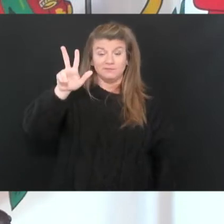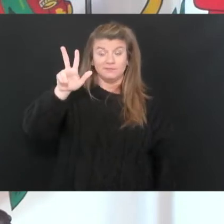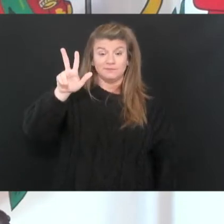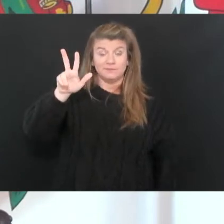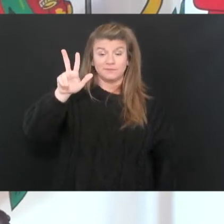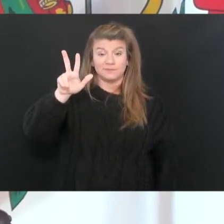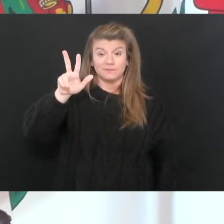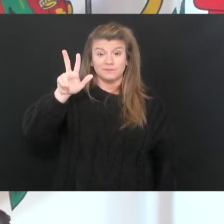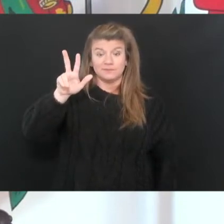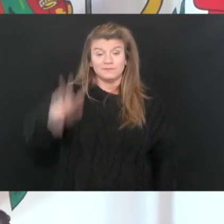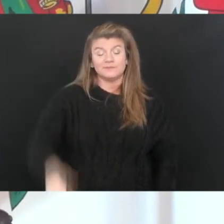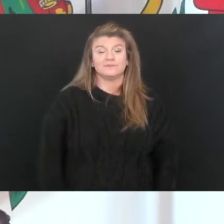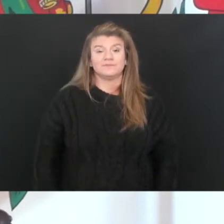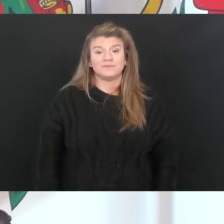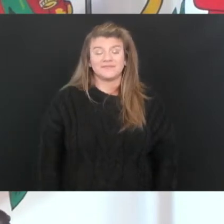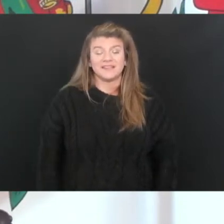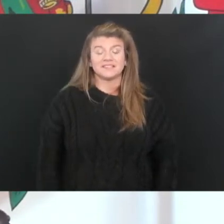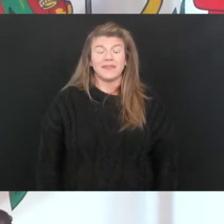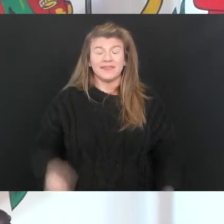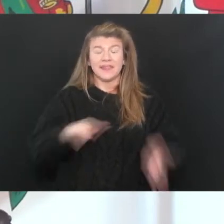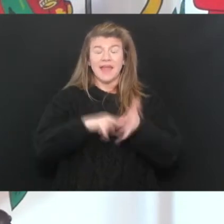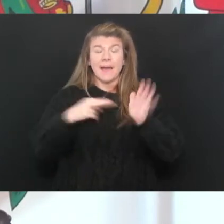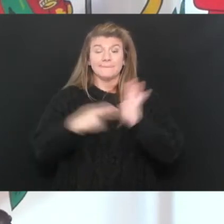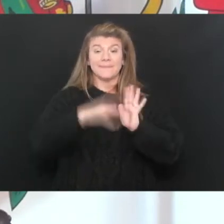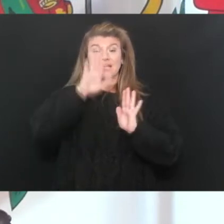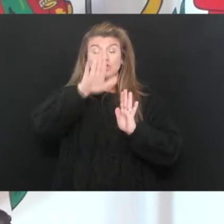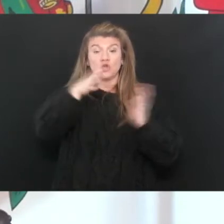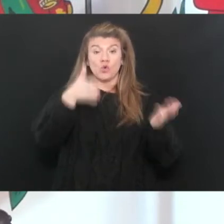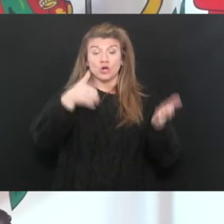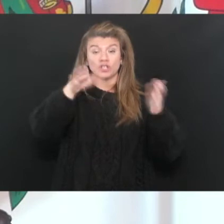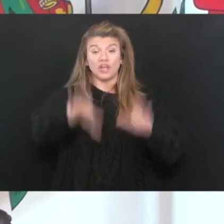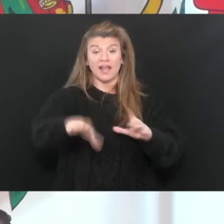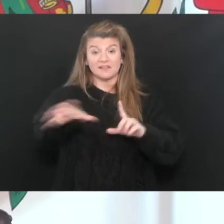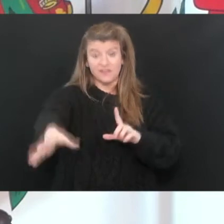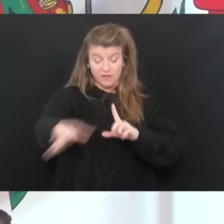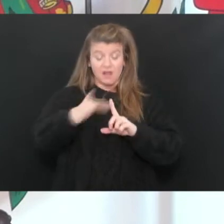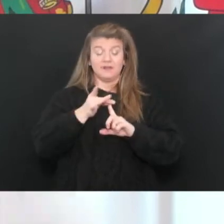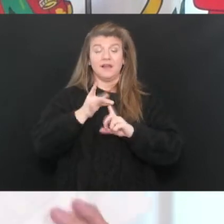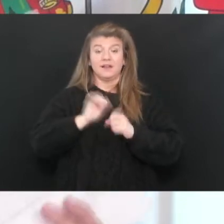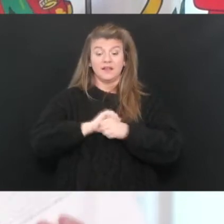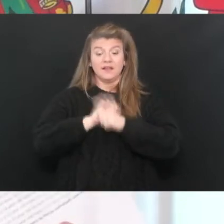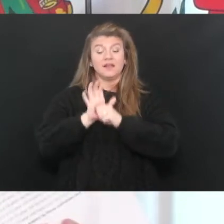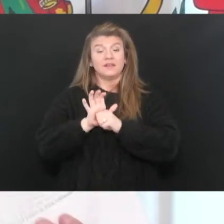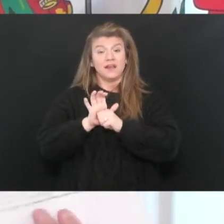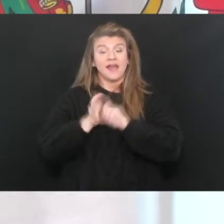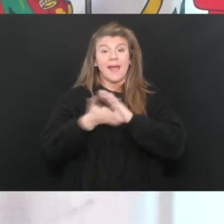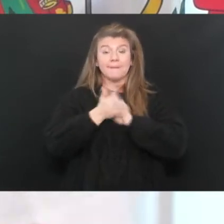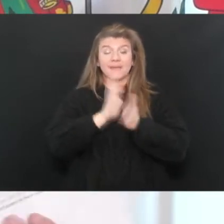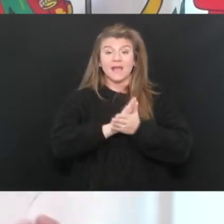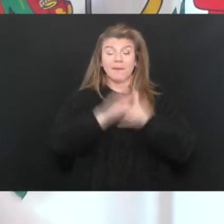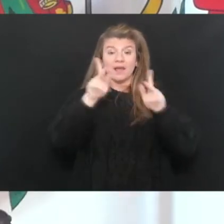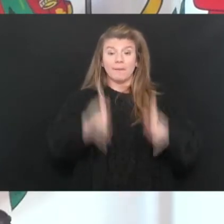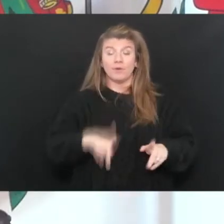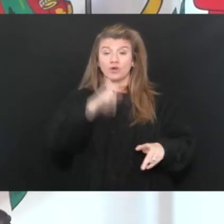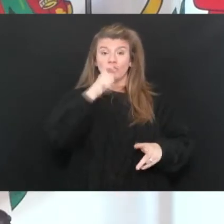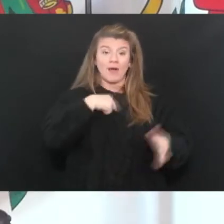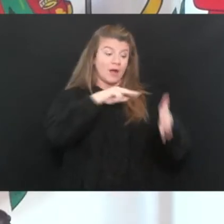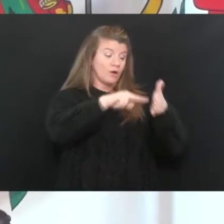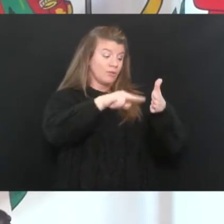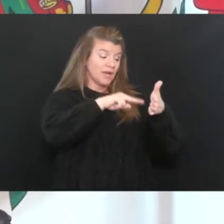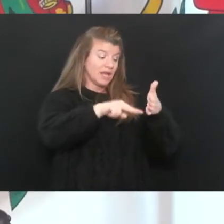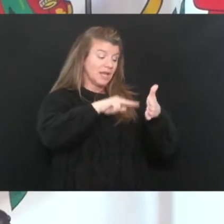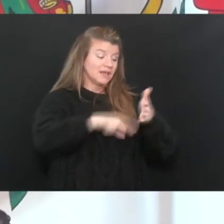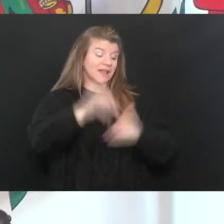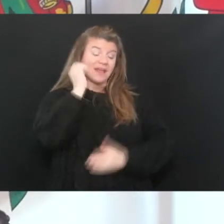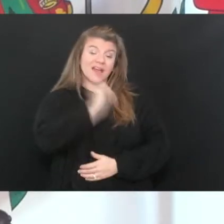Now, your chances of contacting this dreaded disease and becoming one of these that I read every single day that I'm